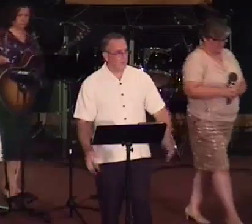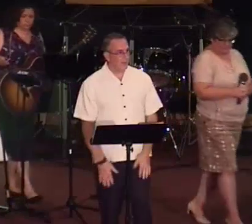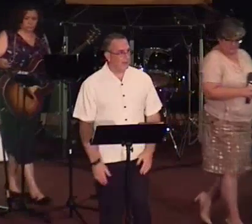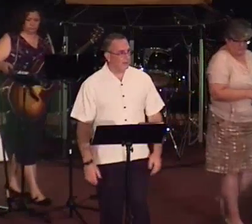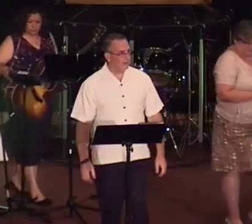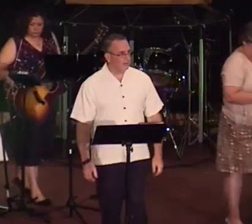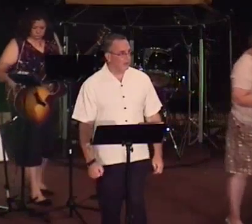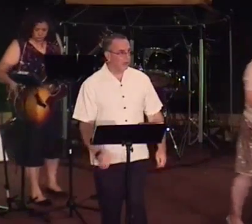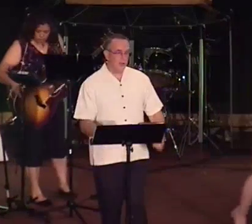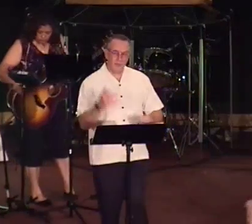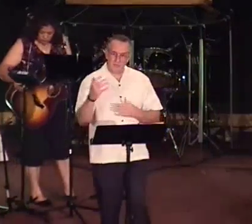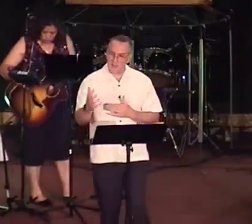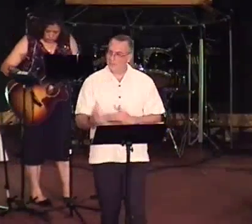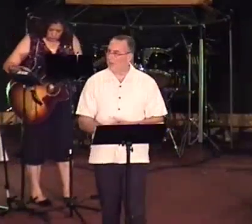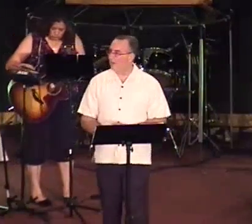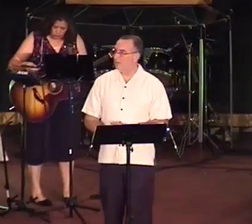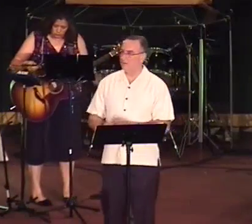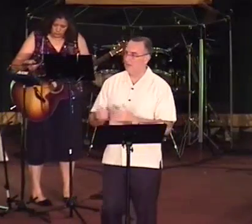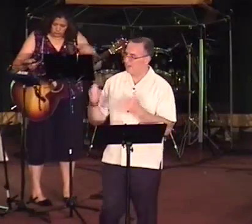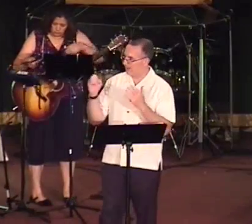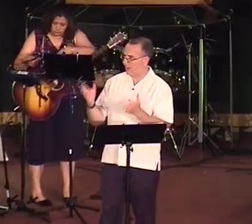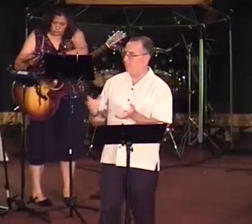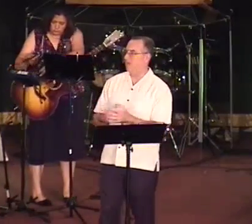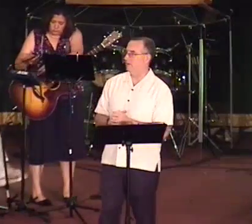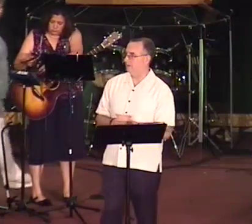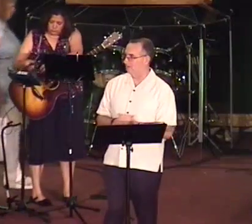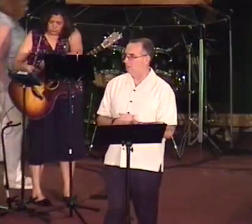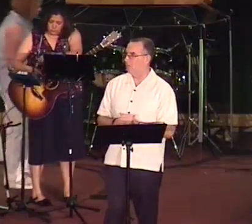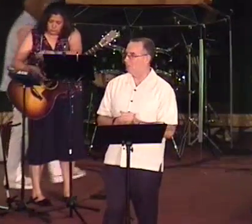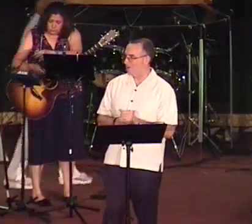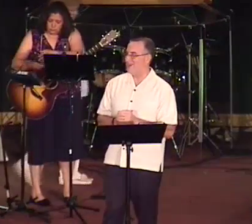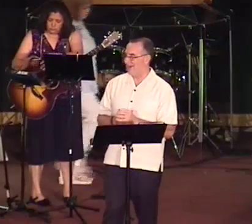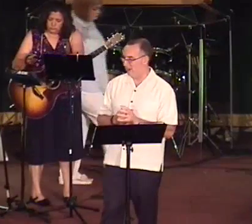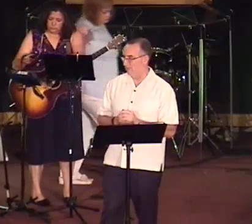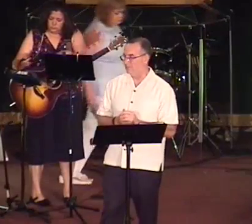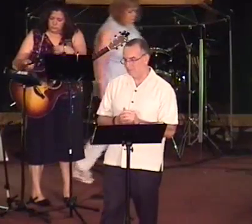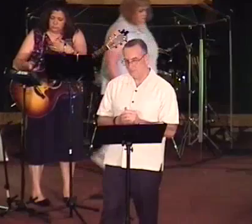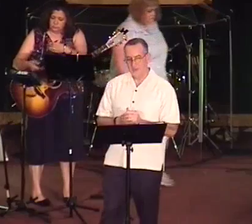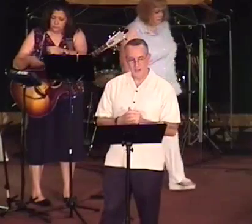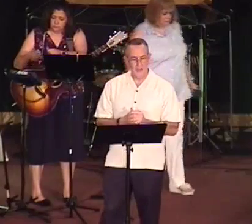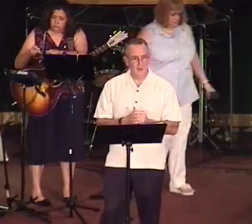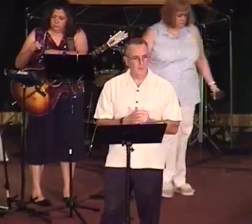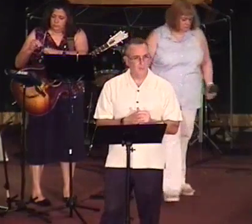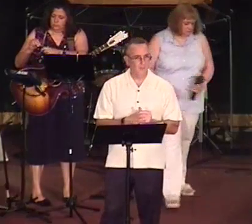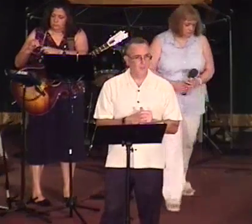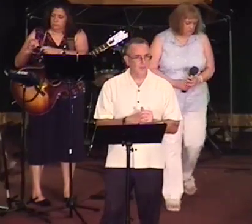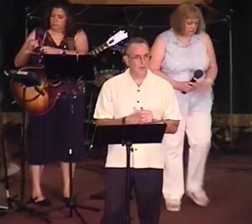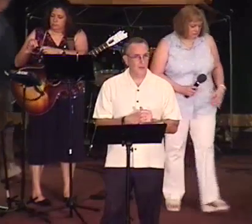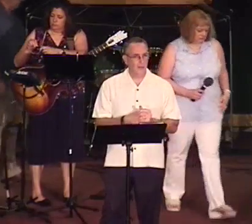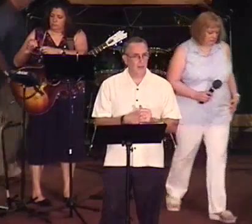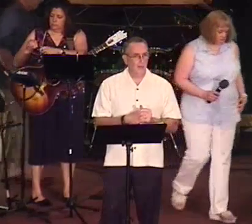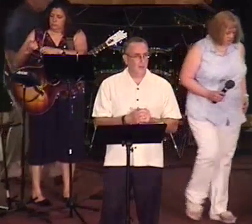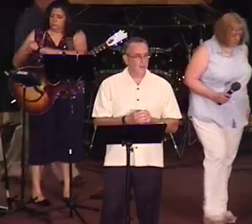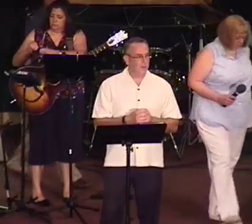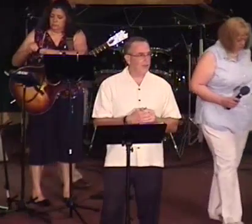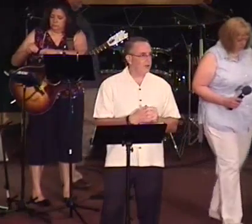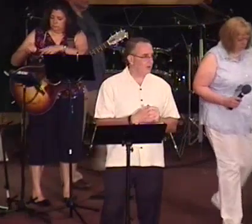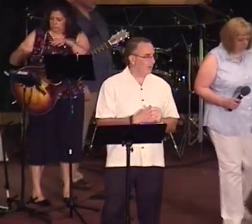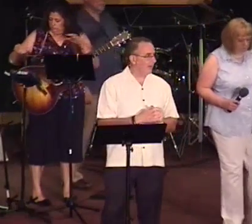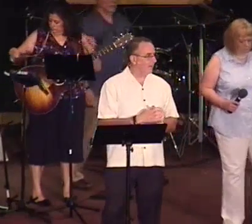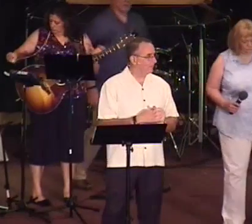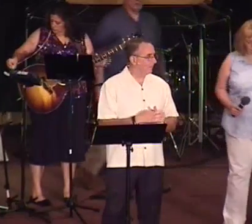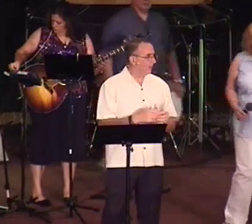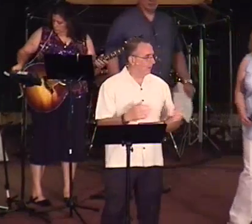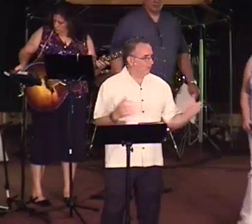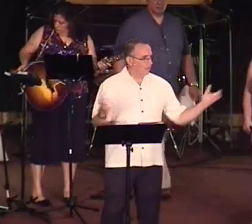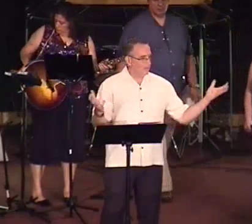having made a repentant decision, you need to be baptized. That can happen right now, right now. So if you need to do